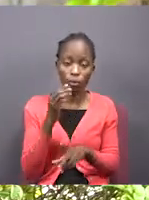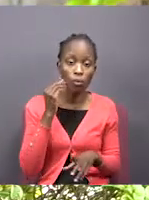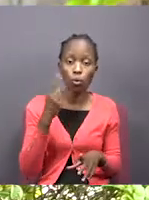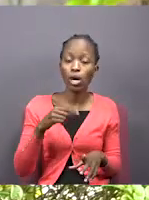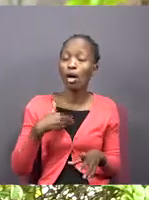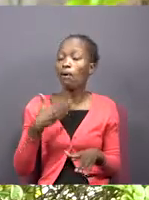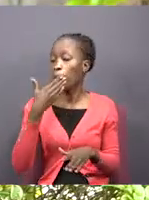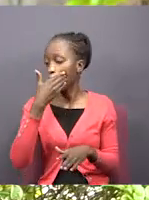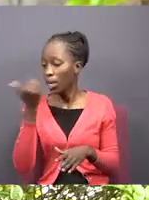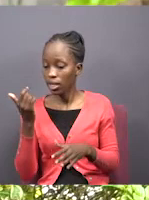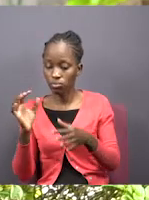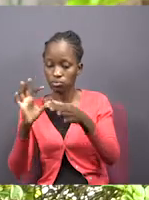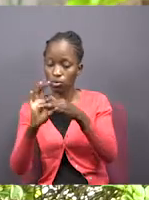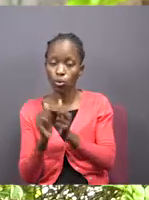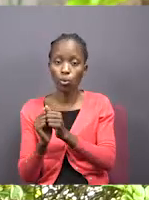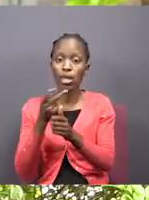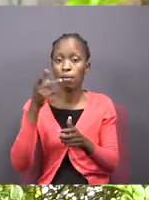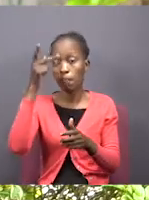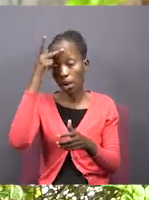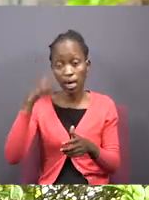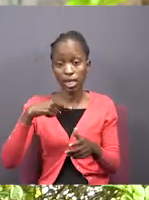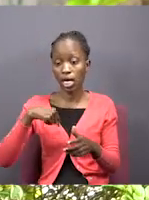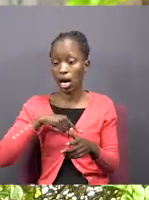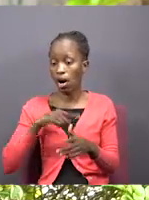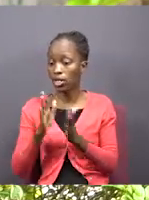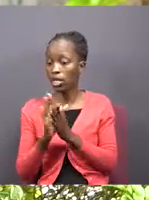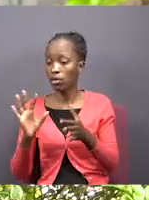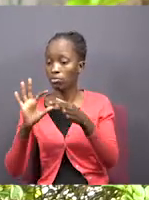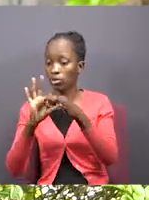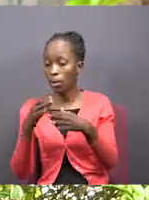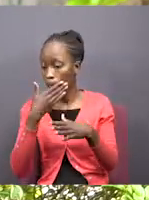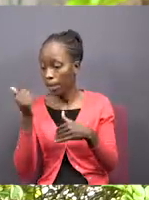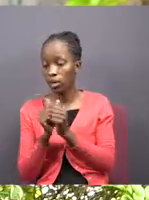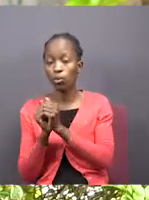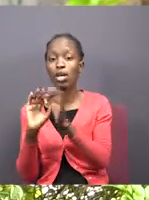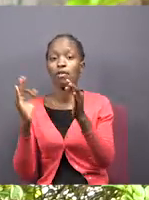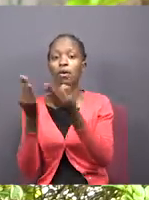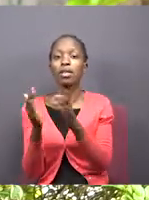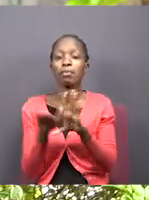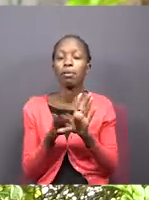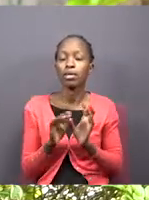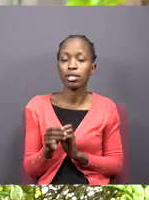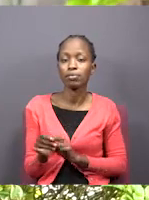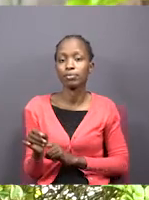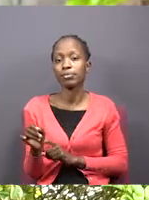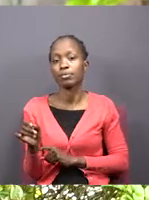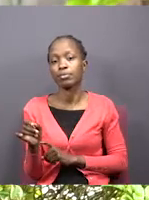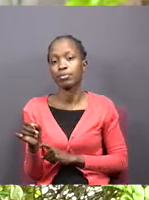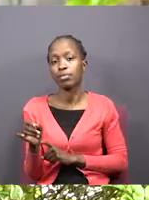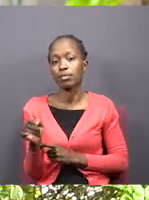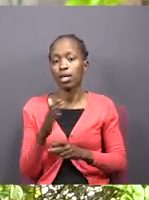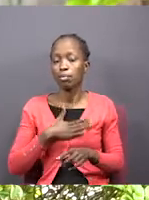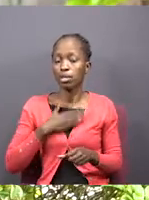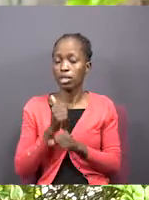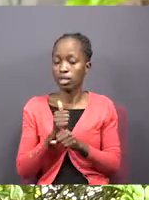better and better connection with our parents and one another. We understand one another better. So, do